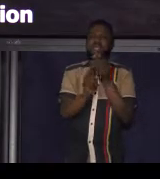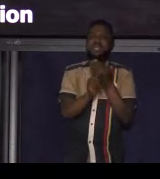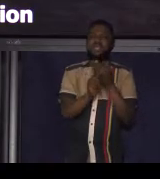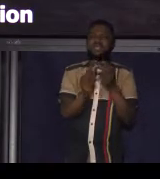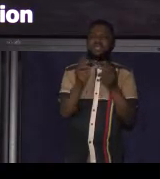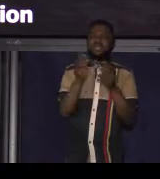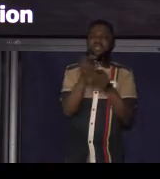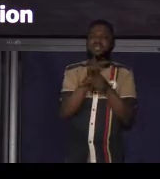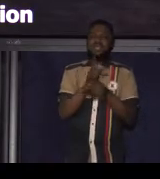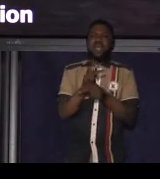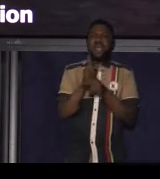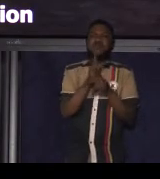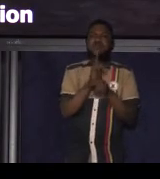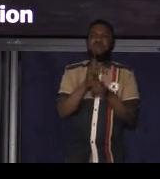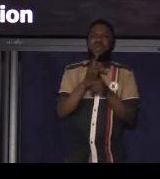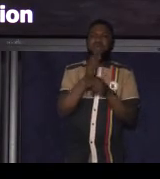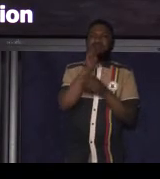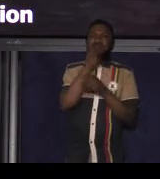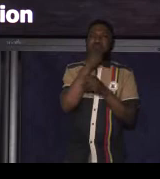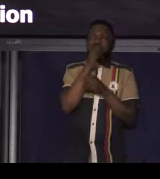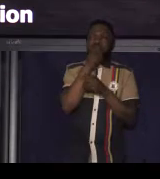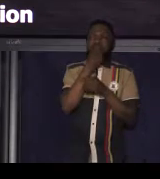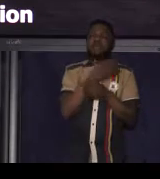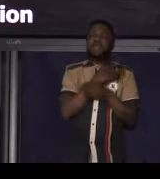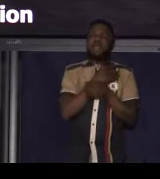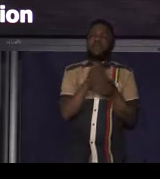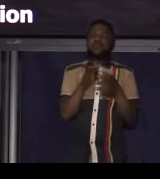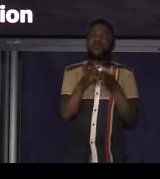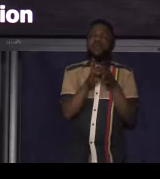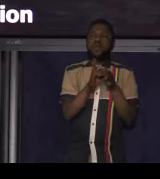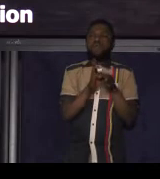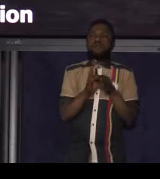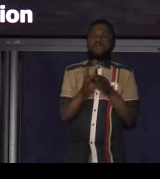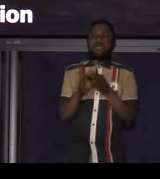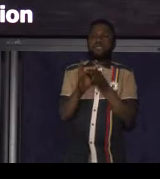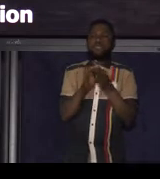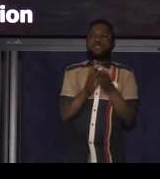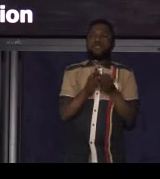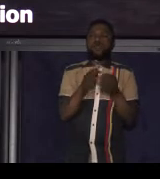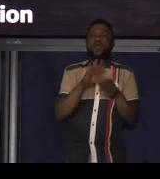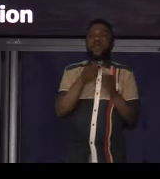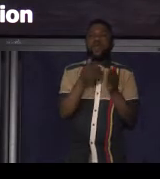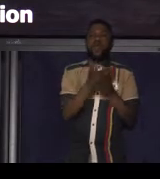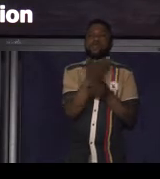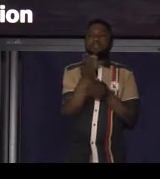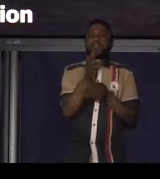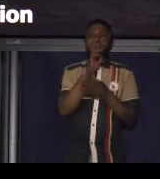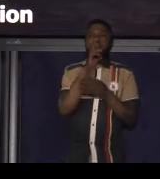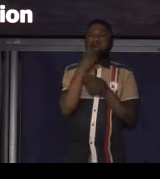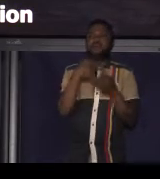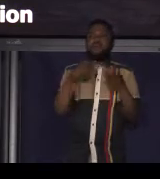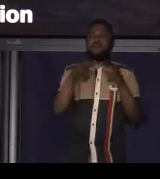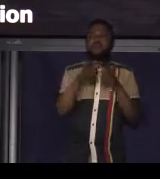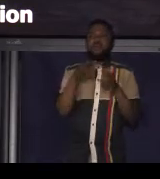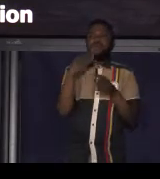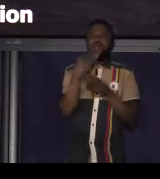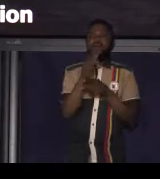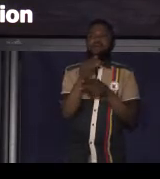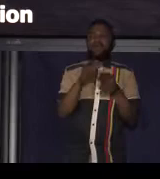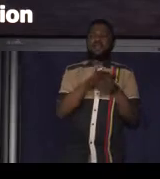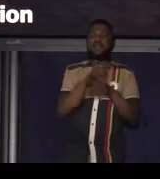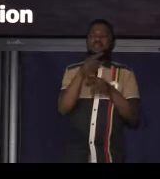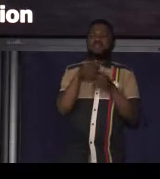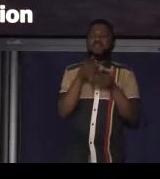selflessness, caring, tolerance, and cooperation. All these are the values